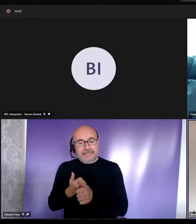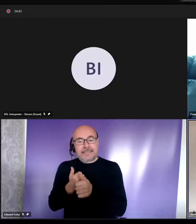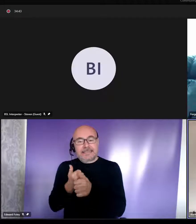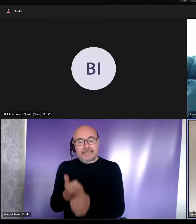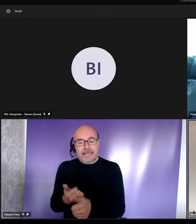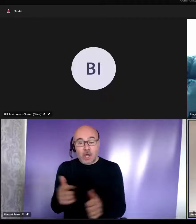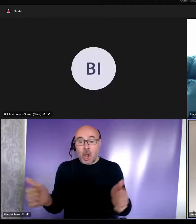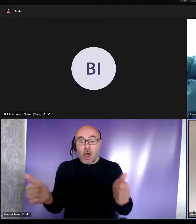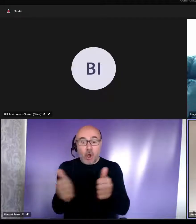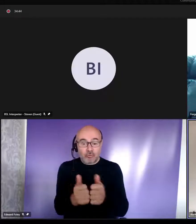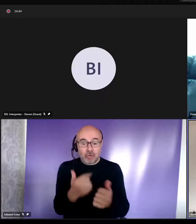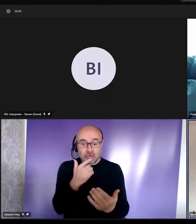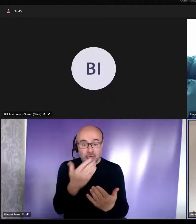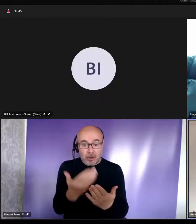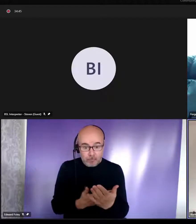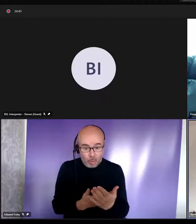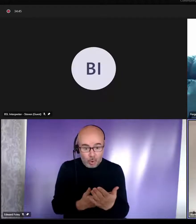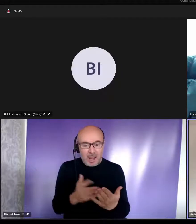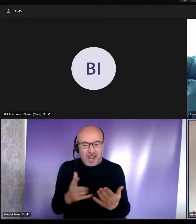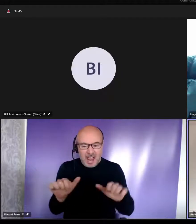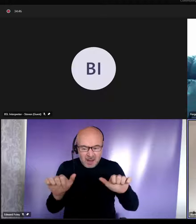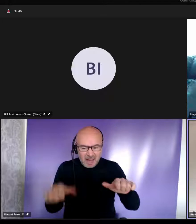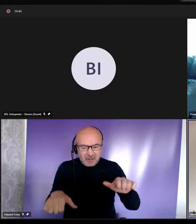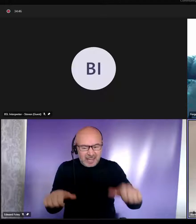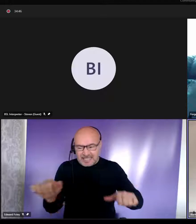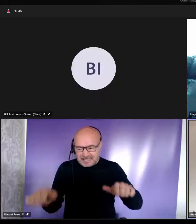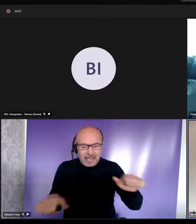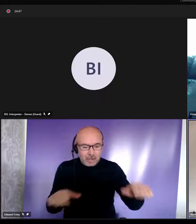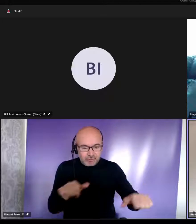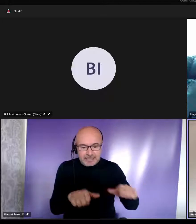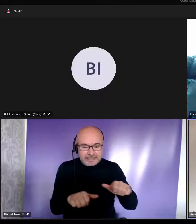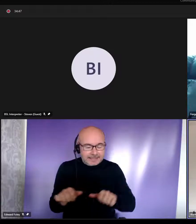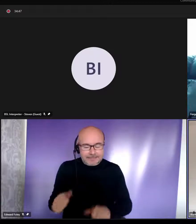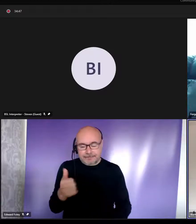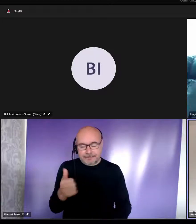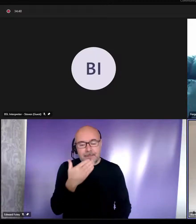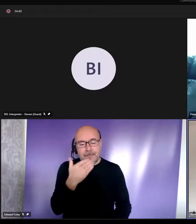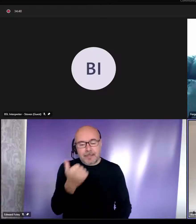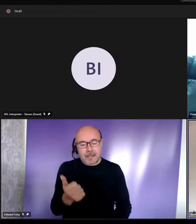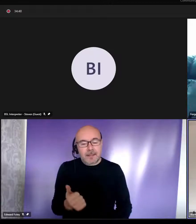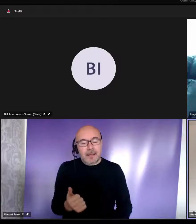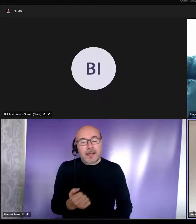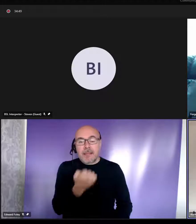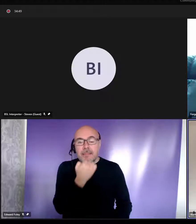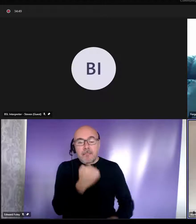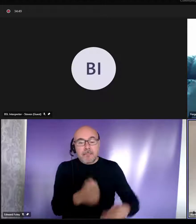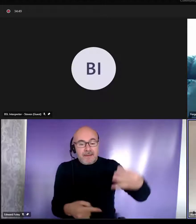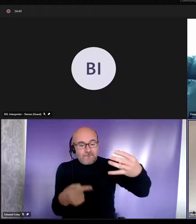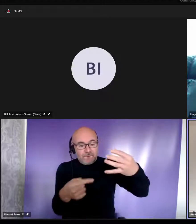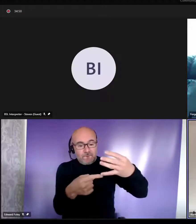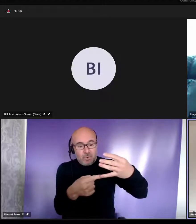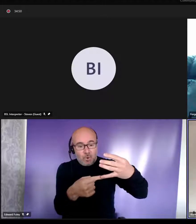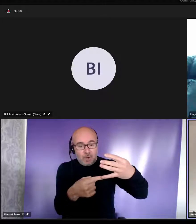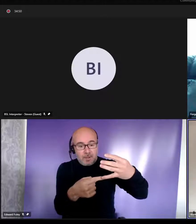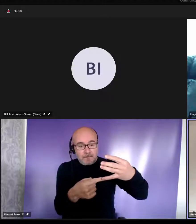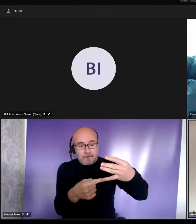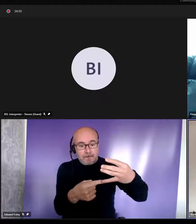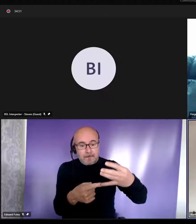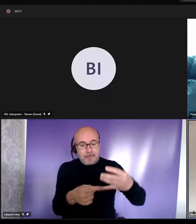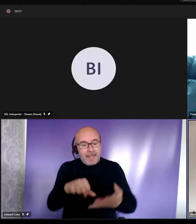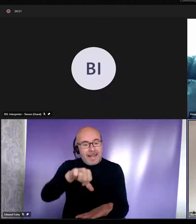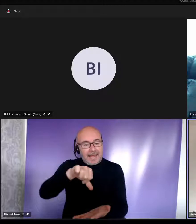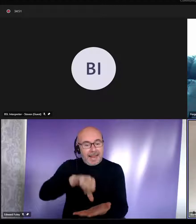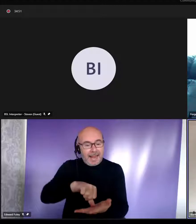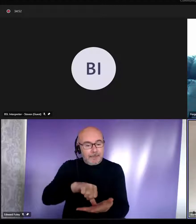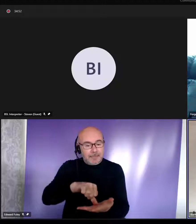report? Agreed. Okay, thank you. On to agenda item number 4, which is the capital budget, which is